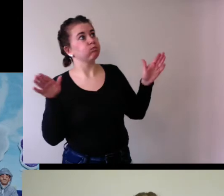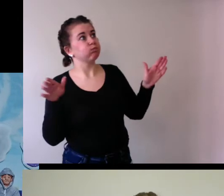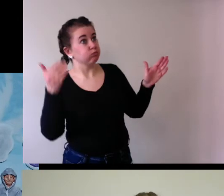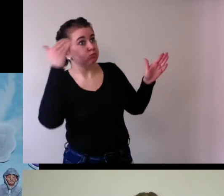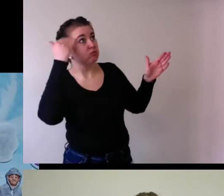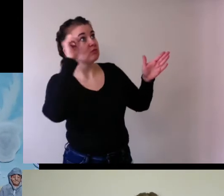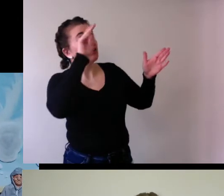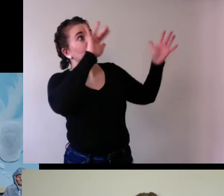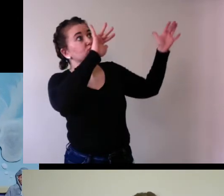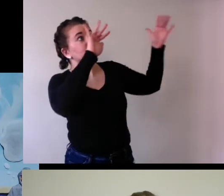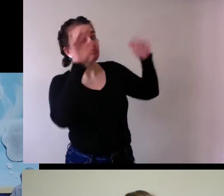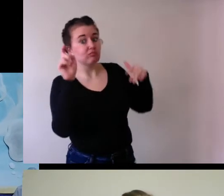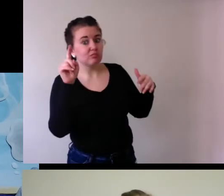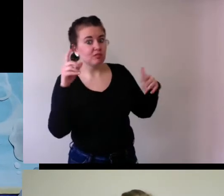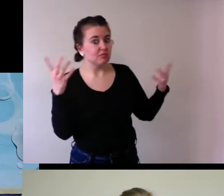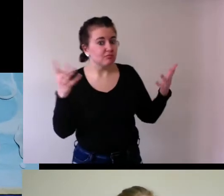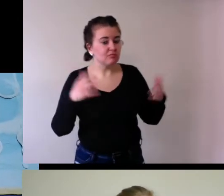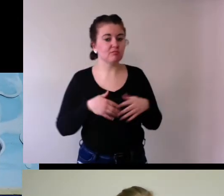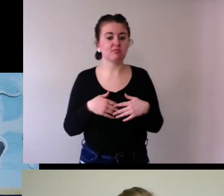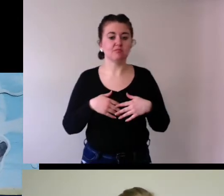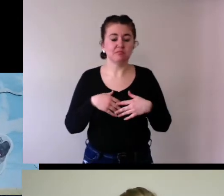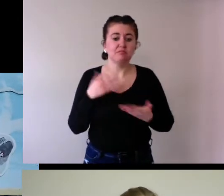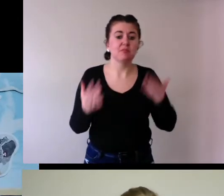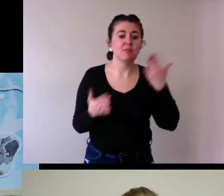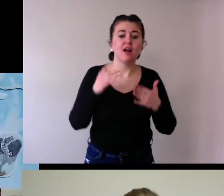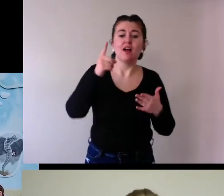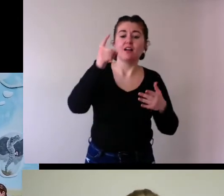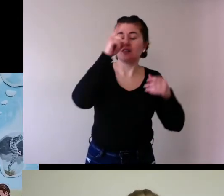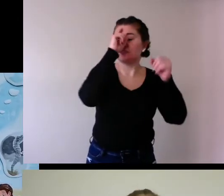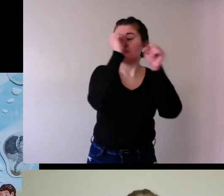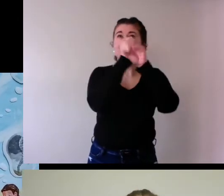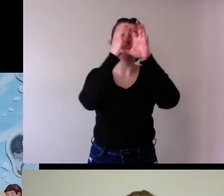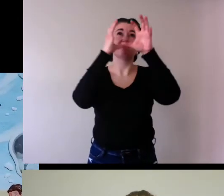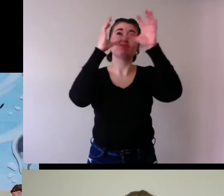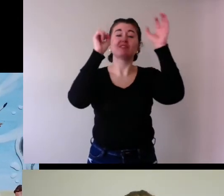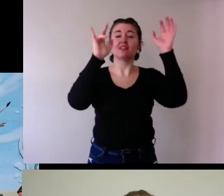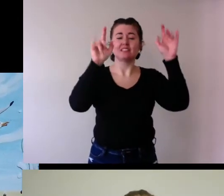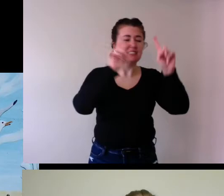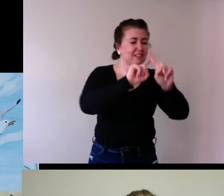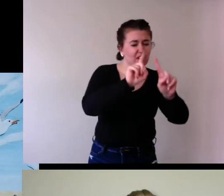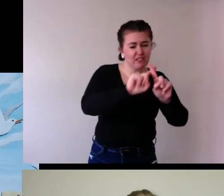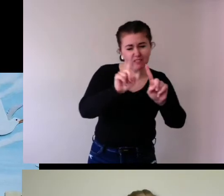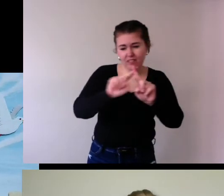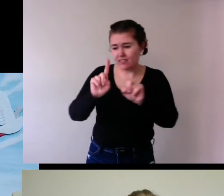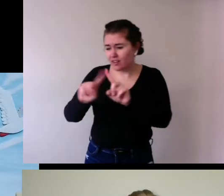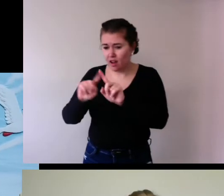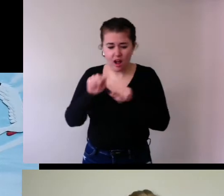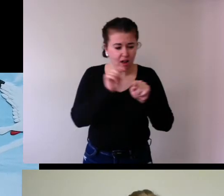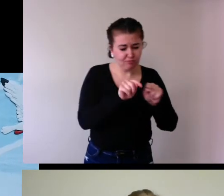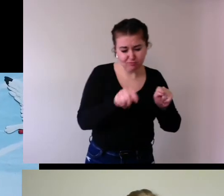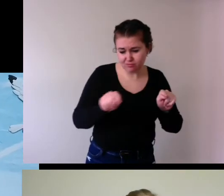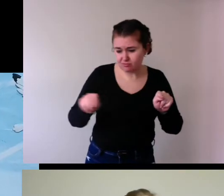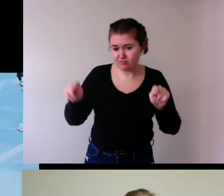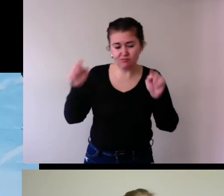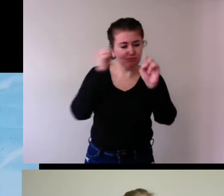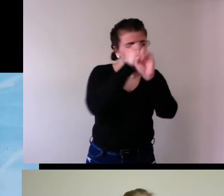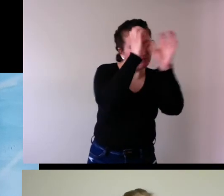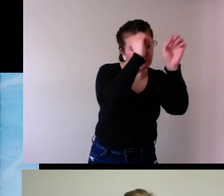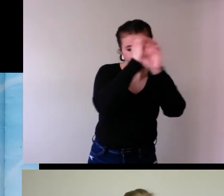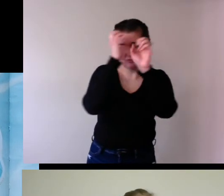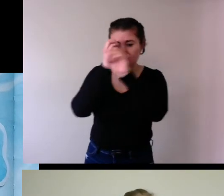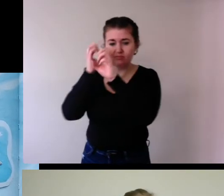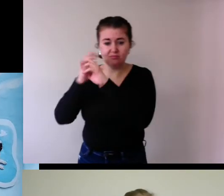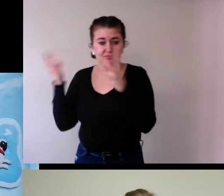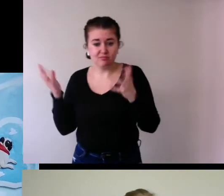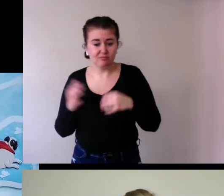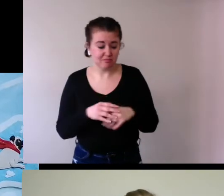There may be a sky in your mind's eye. You might be thinking about a sky.